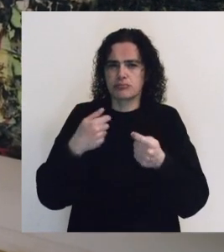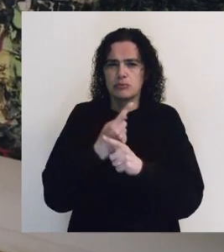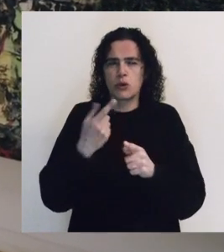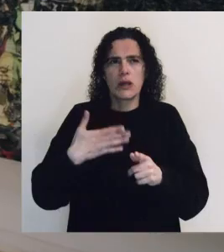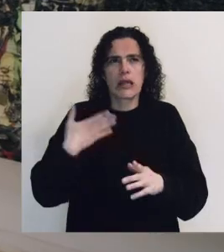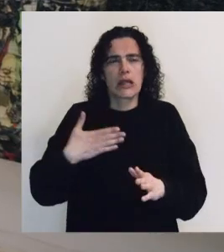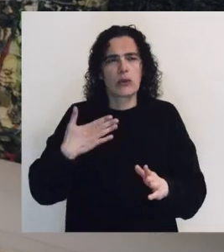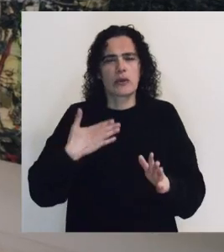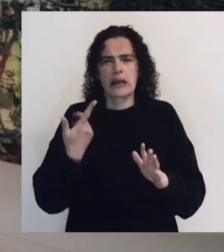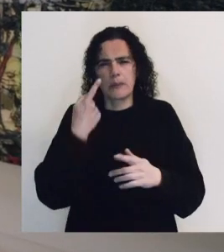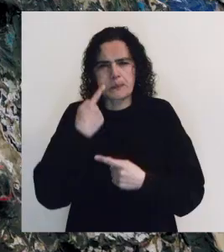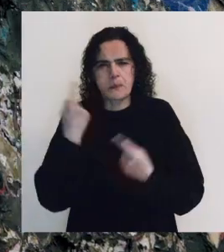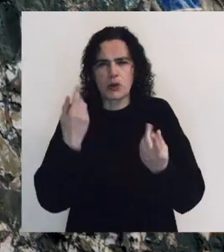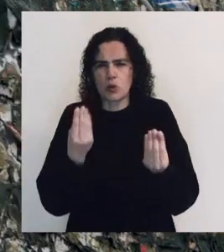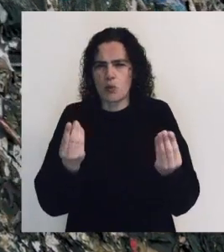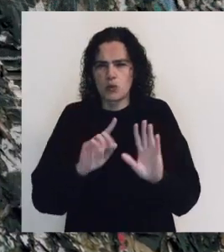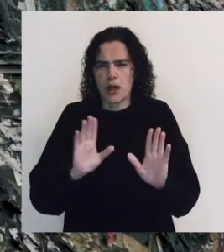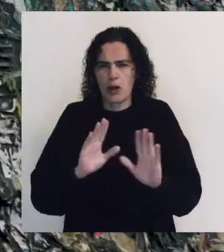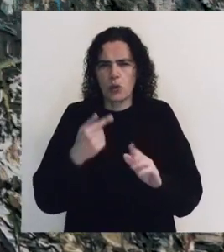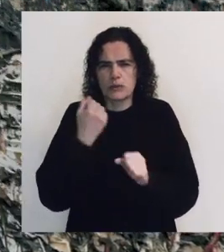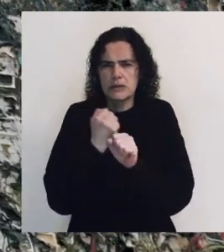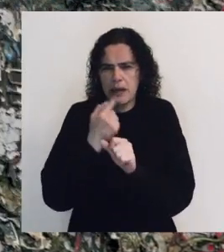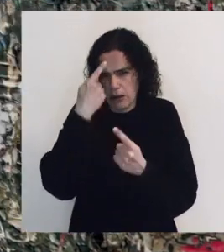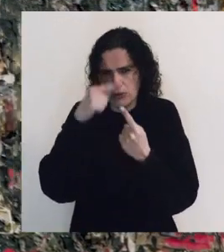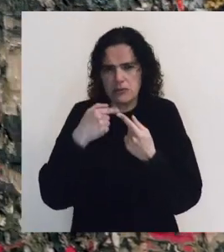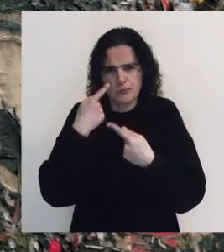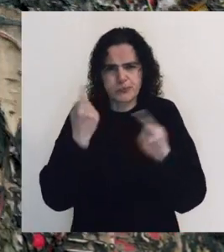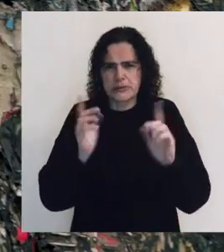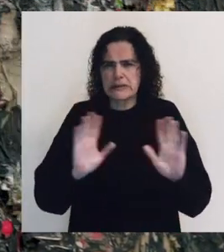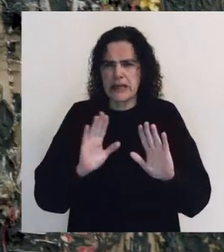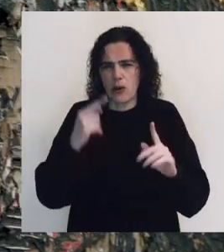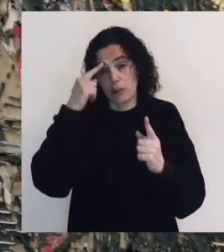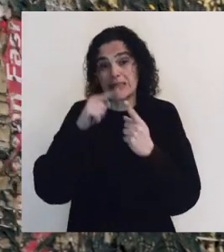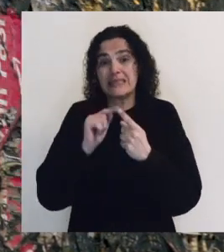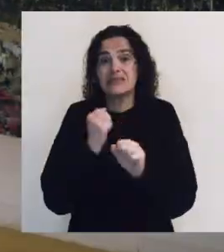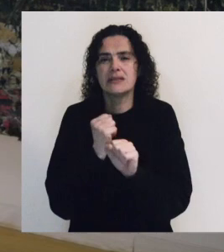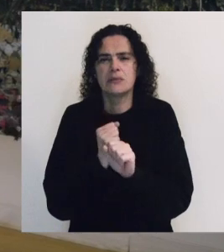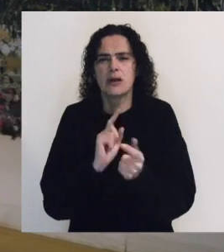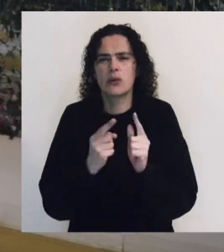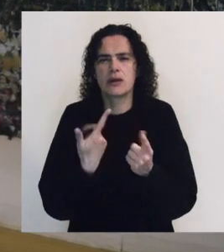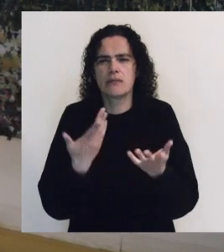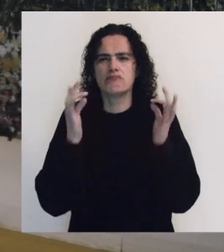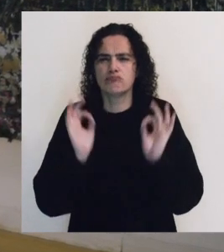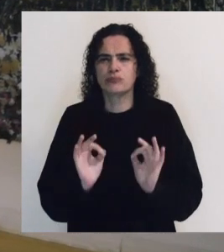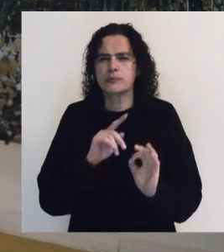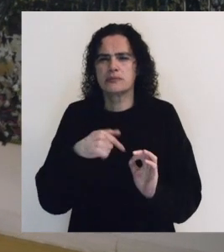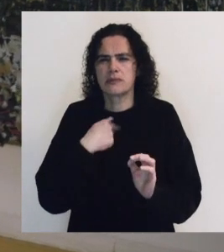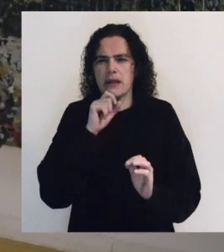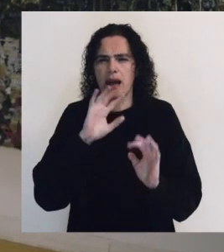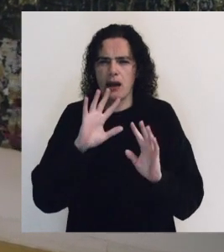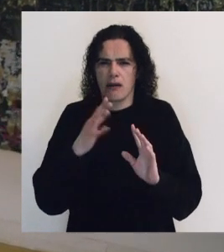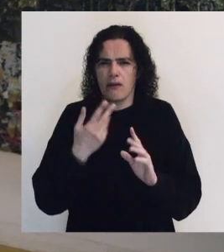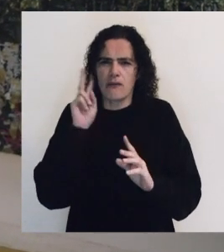want to be illustrative. The work is not illustrative. The work ambitions, rightfully, to